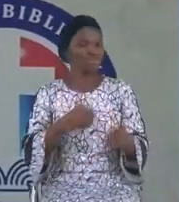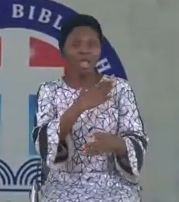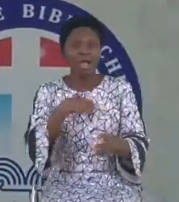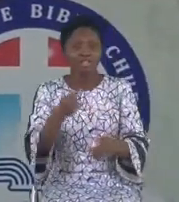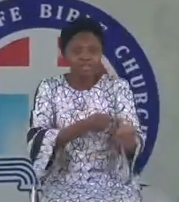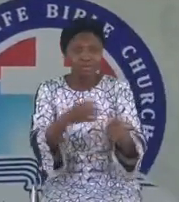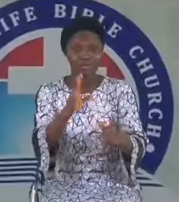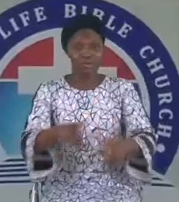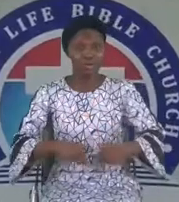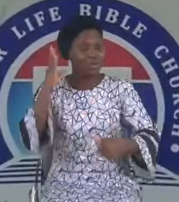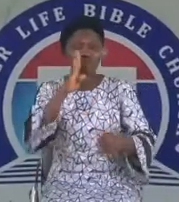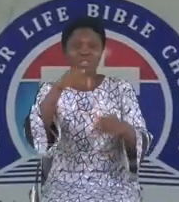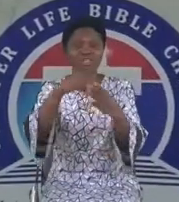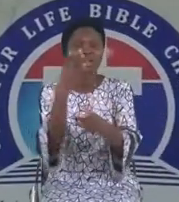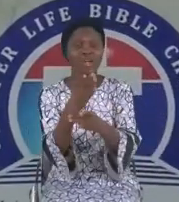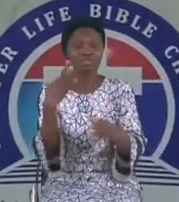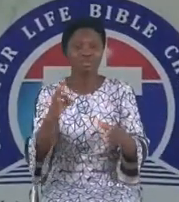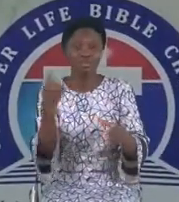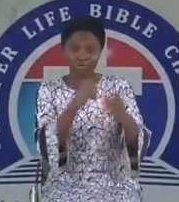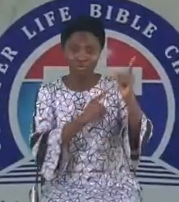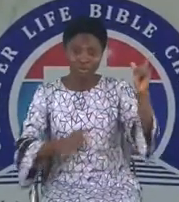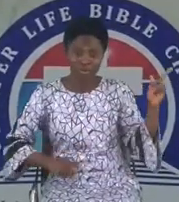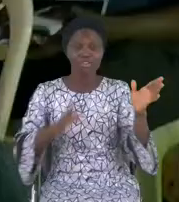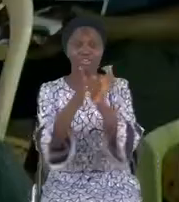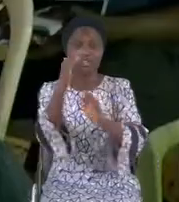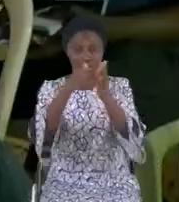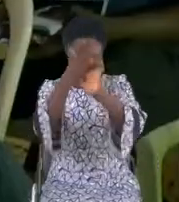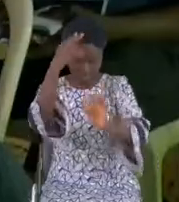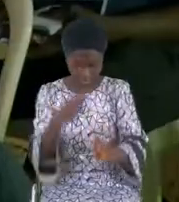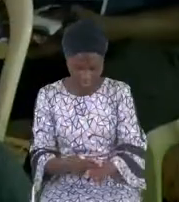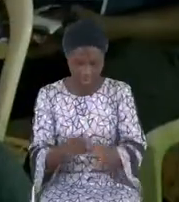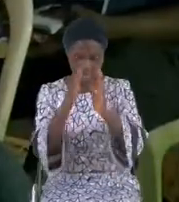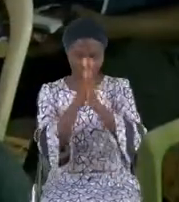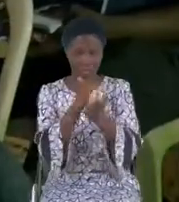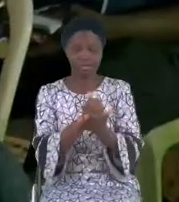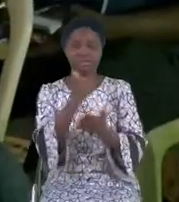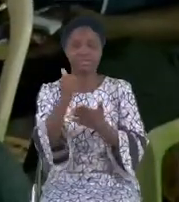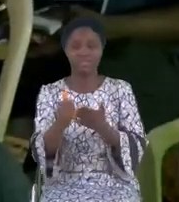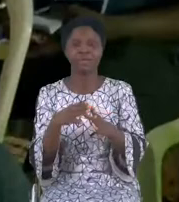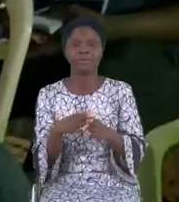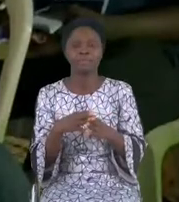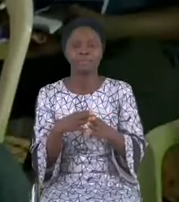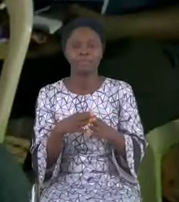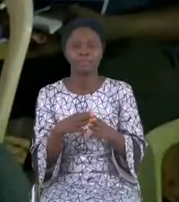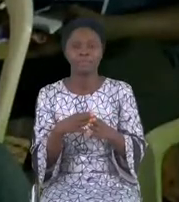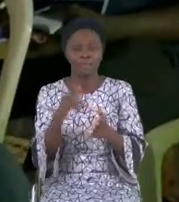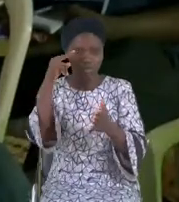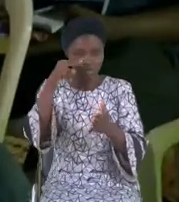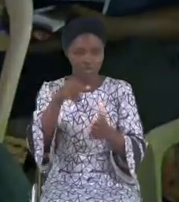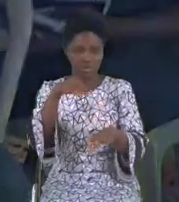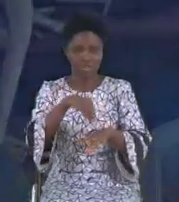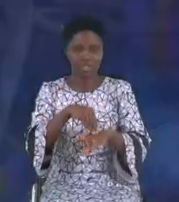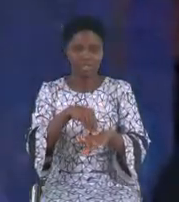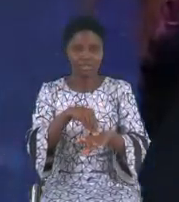hand of the lord jesus in jesus name and look at this look at the story here verse